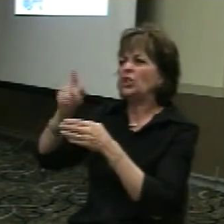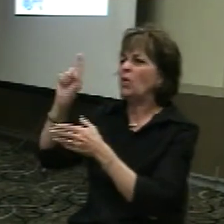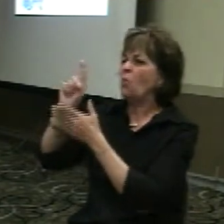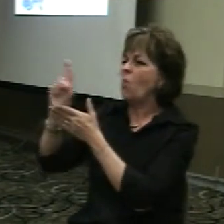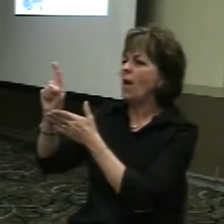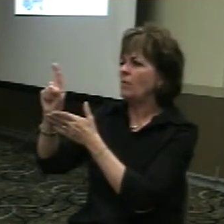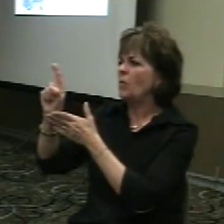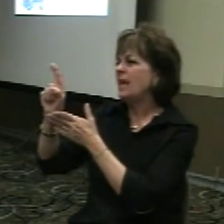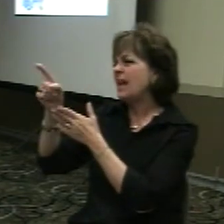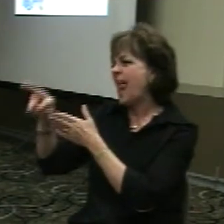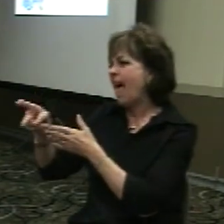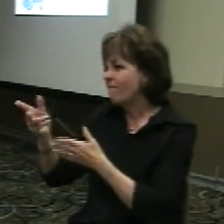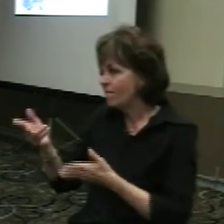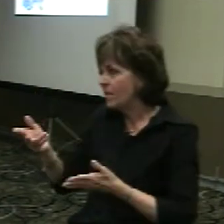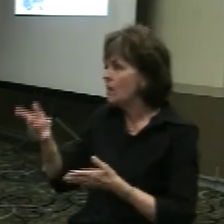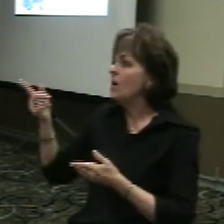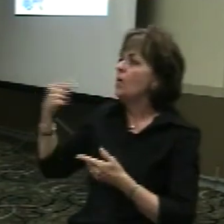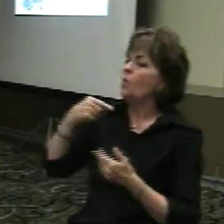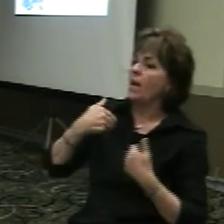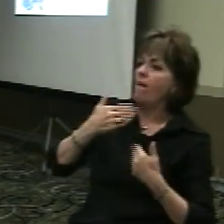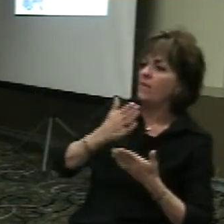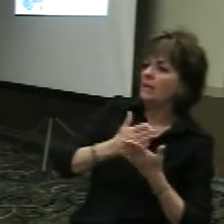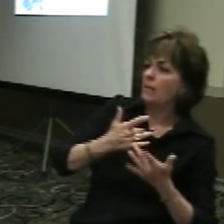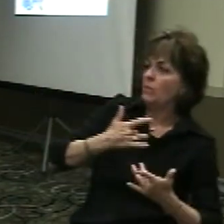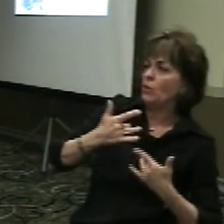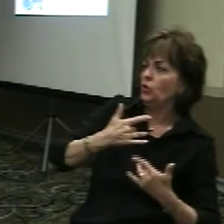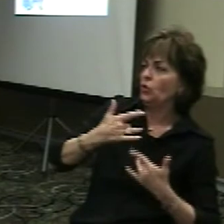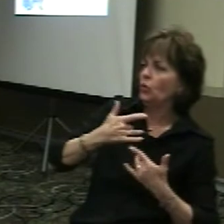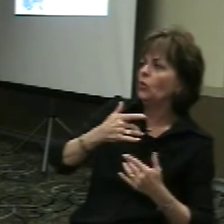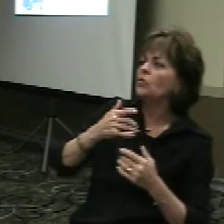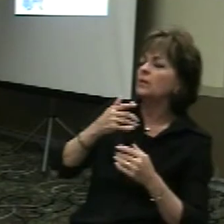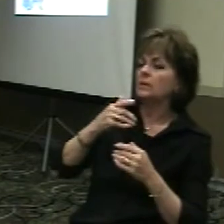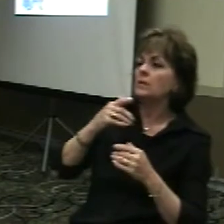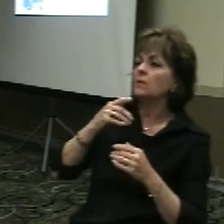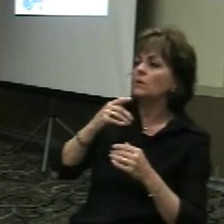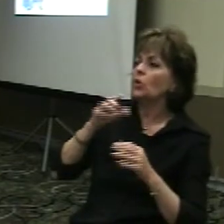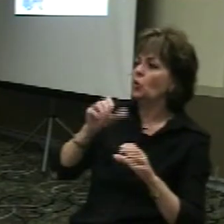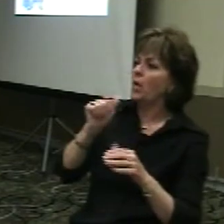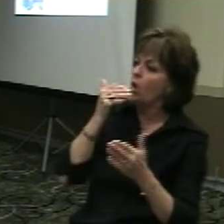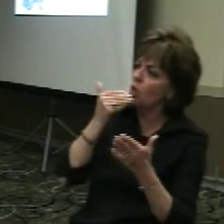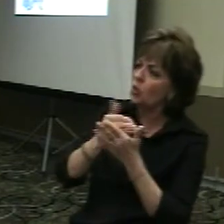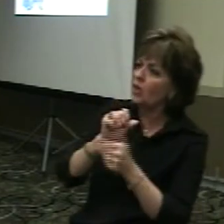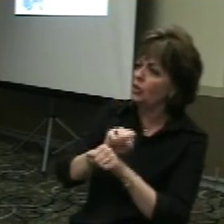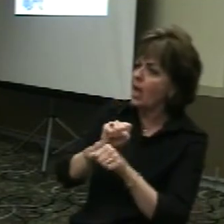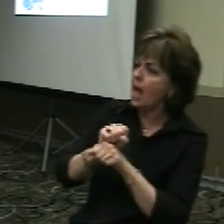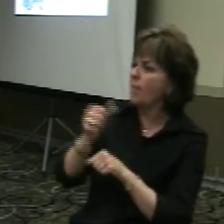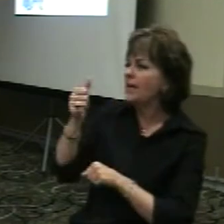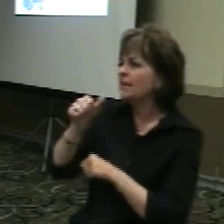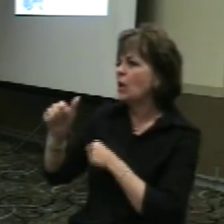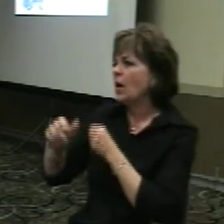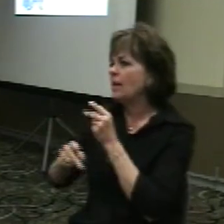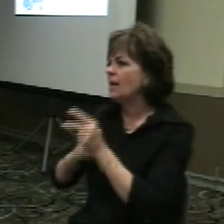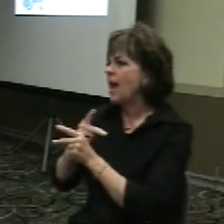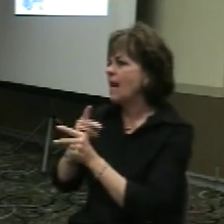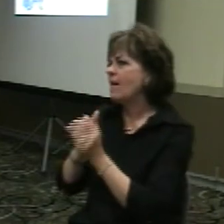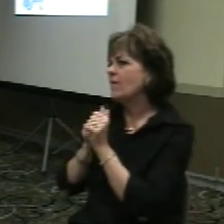And so we have some concerns over doing a good job. And is there any kind of